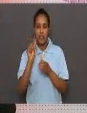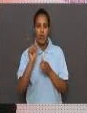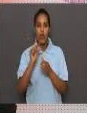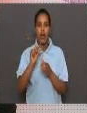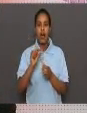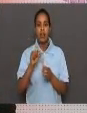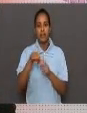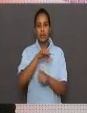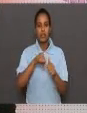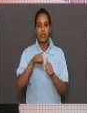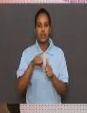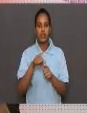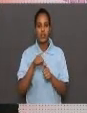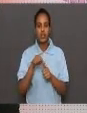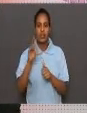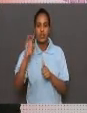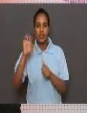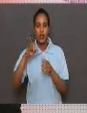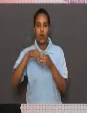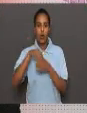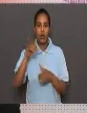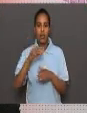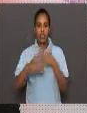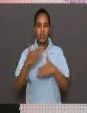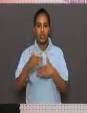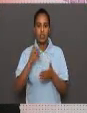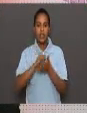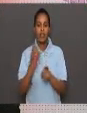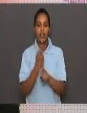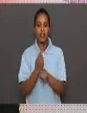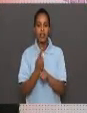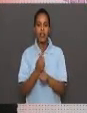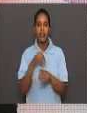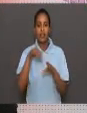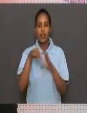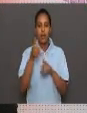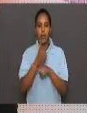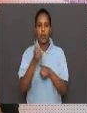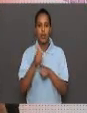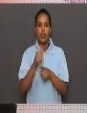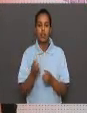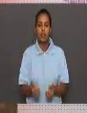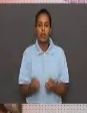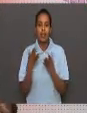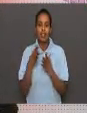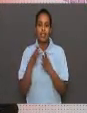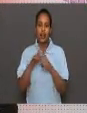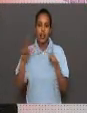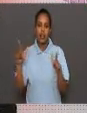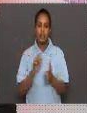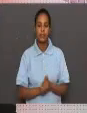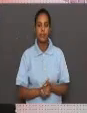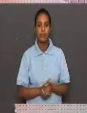few atoms, the delocalization that exists in metal is much